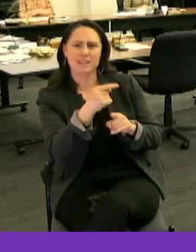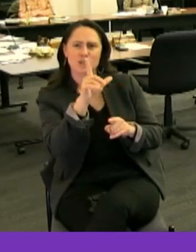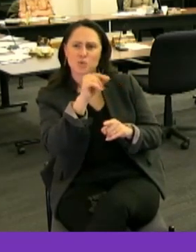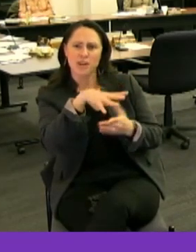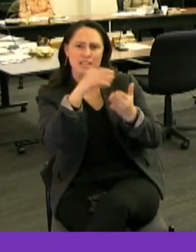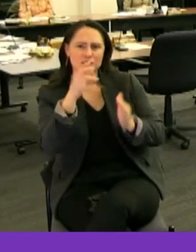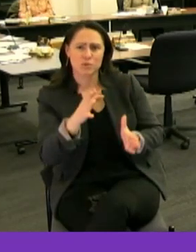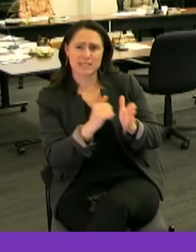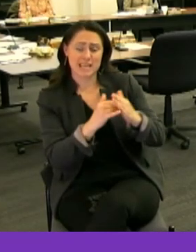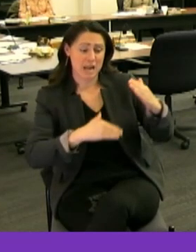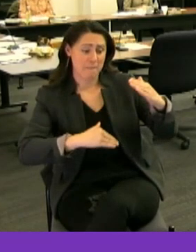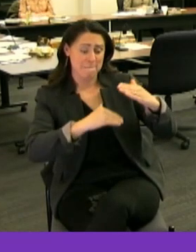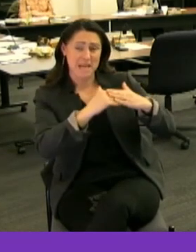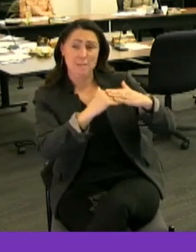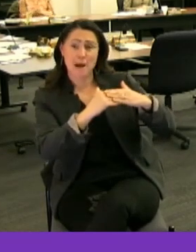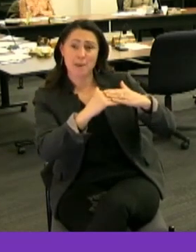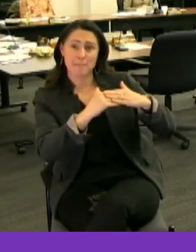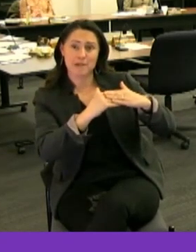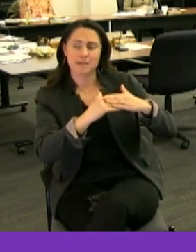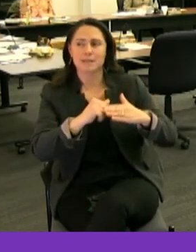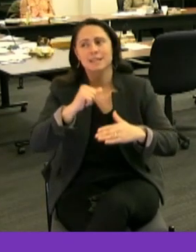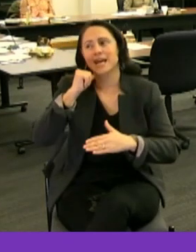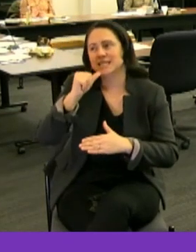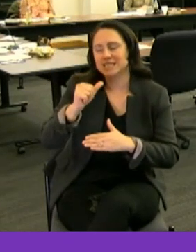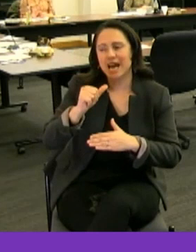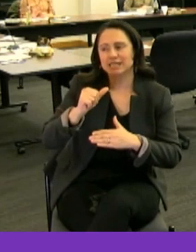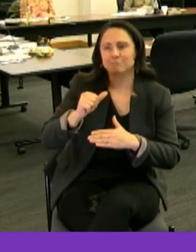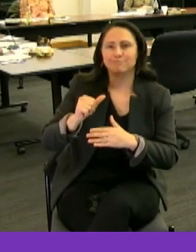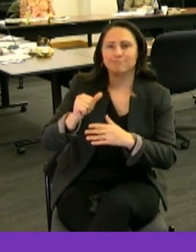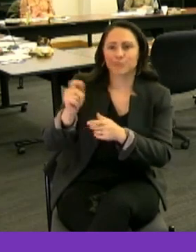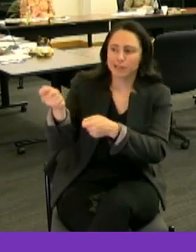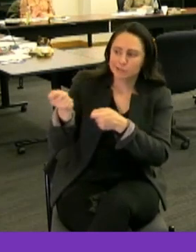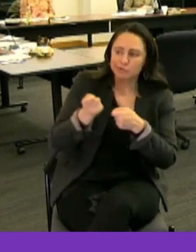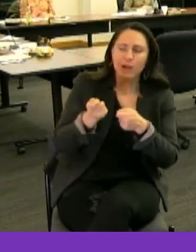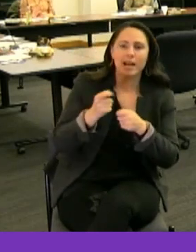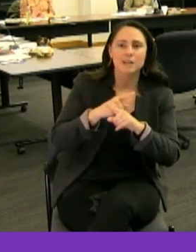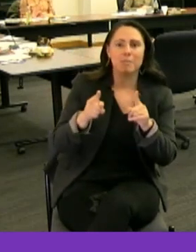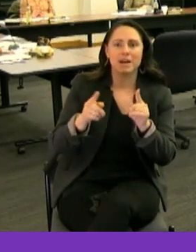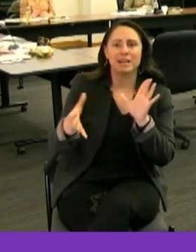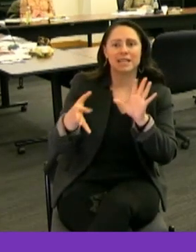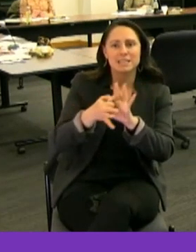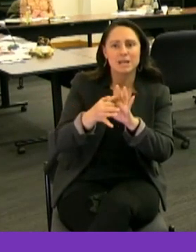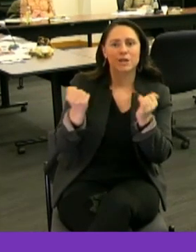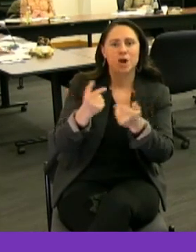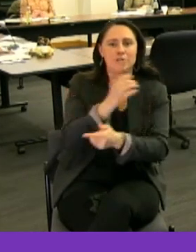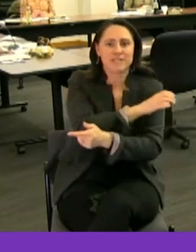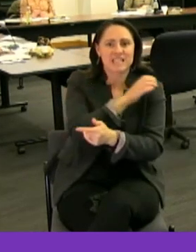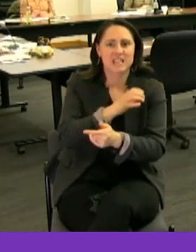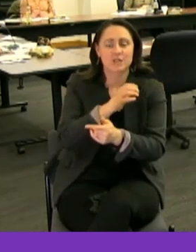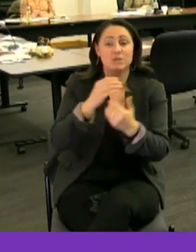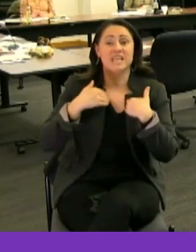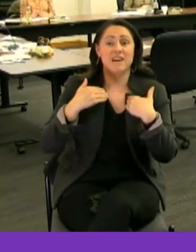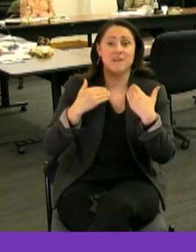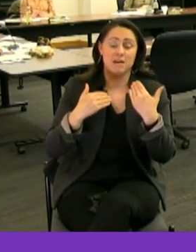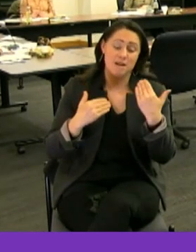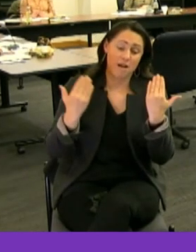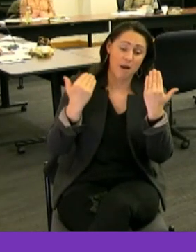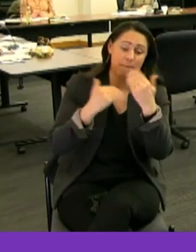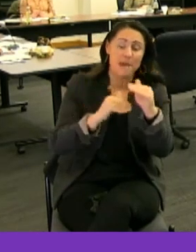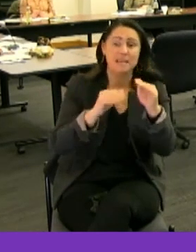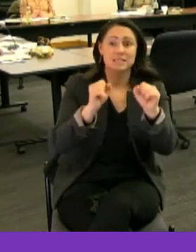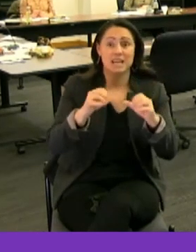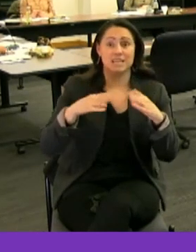that a minimum, or? It's not to attract, and typically it's tied to all of our clinicals, and we have a max that we can accept in each of